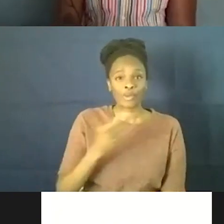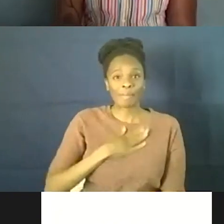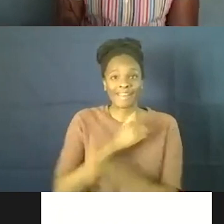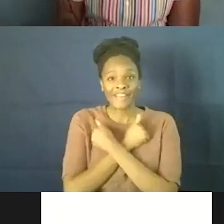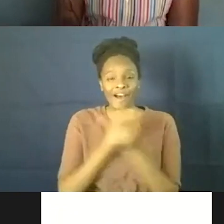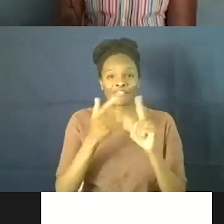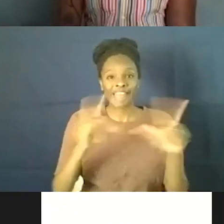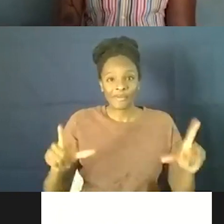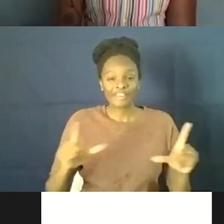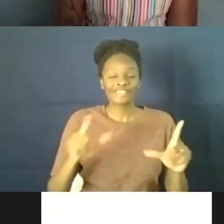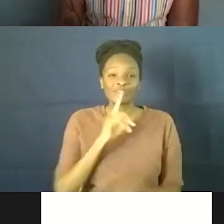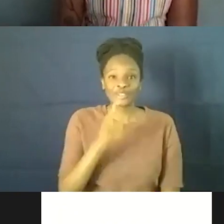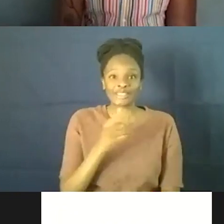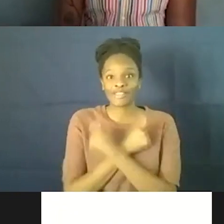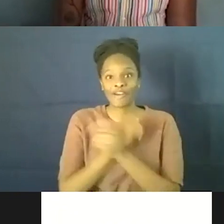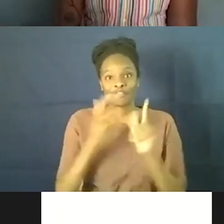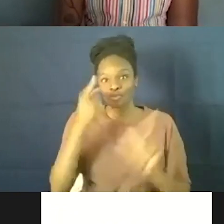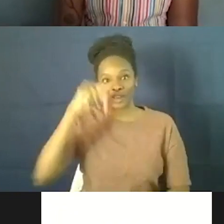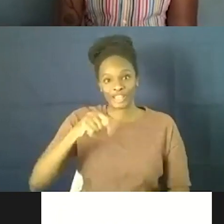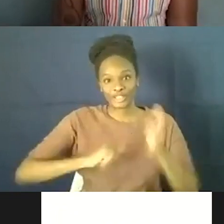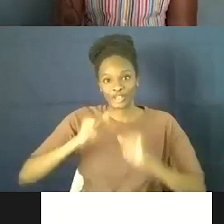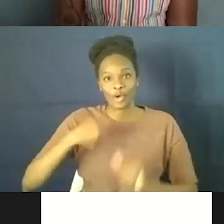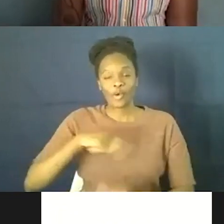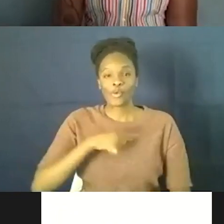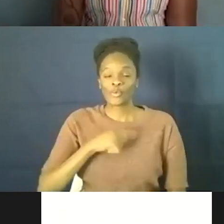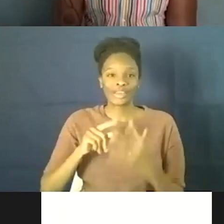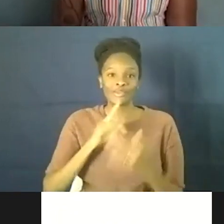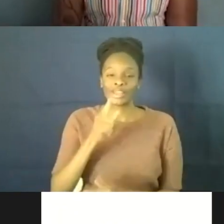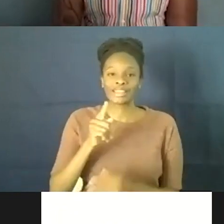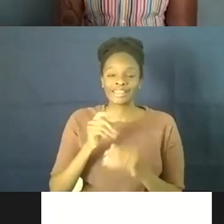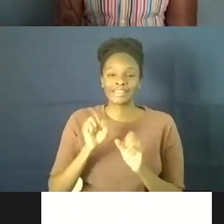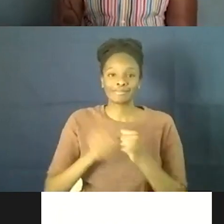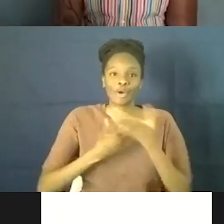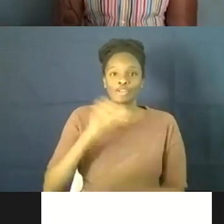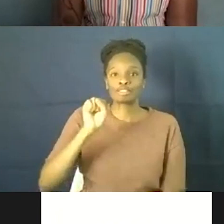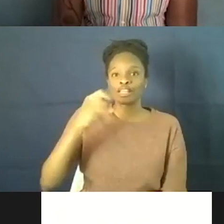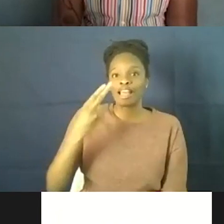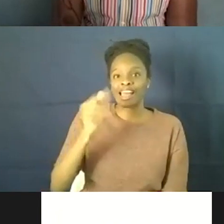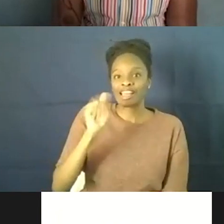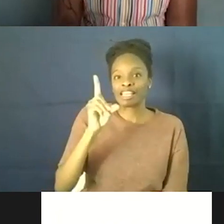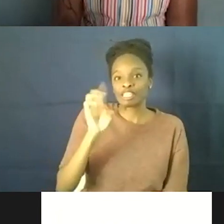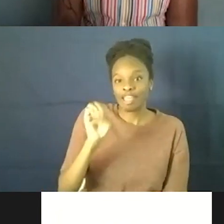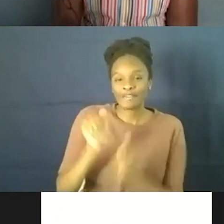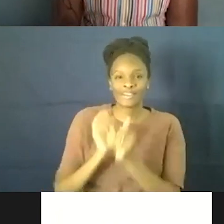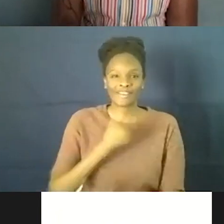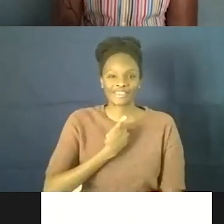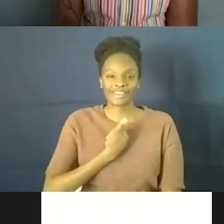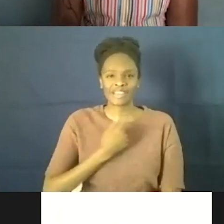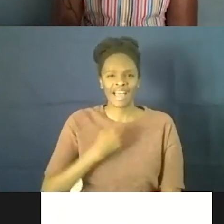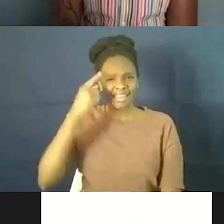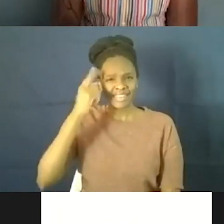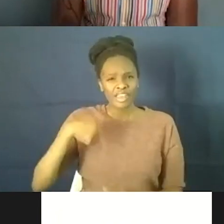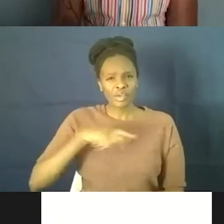show, completely. So we begin by shading ourselves. What were you guys' impressions walking into the writer's room? I think we started with